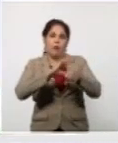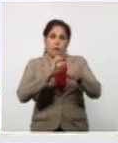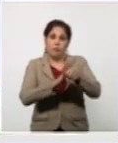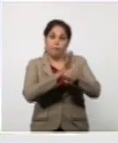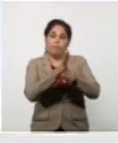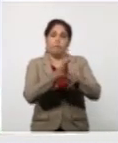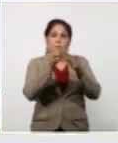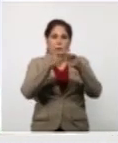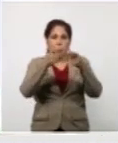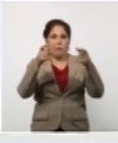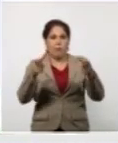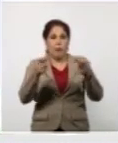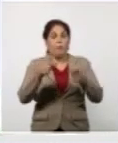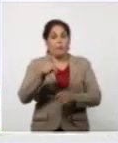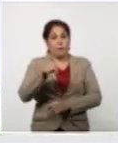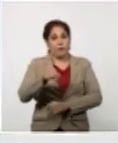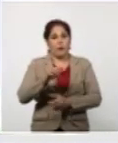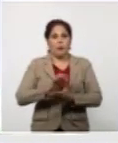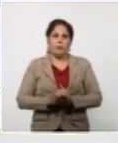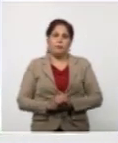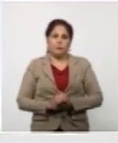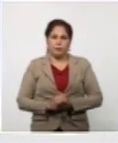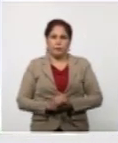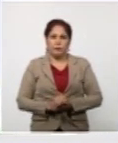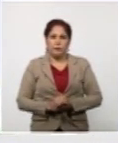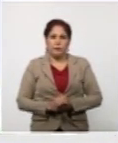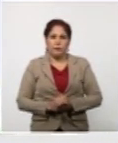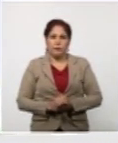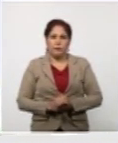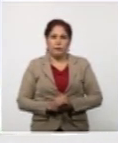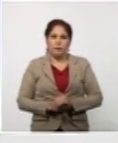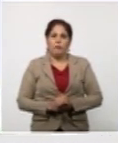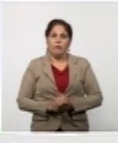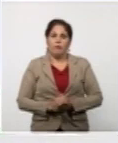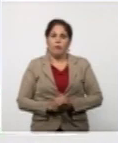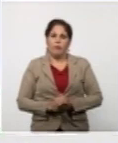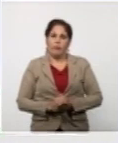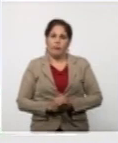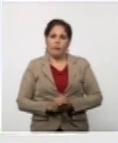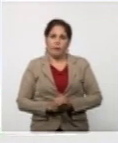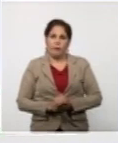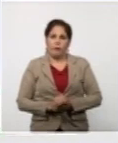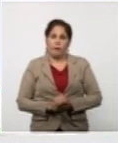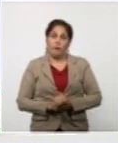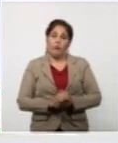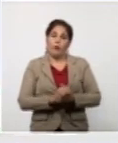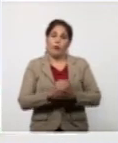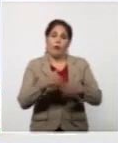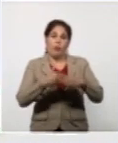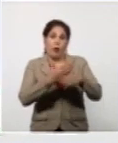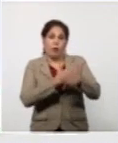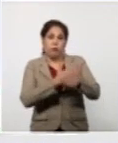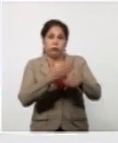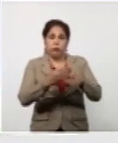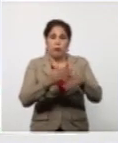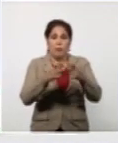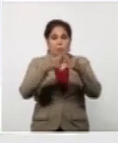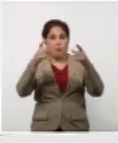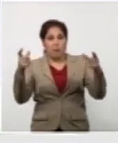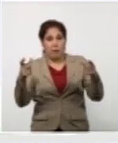a result of the confirmed cases we have had in the last few days.